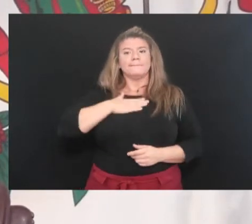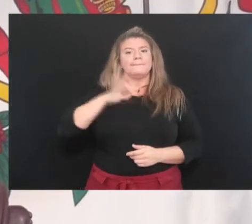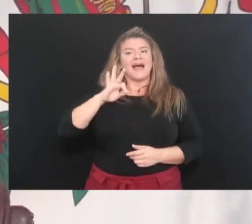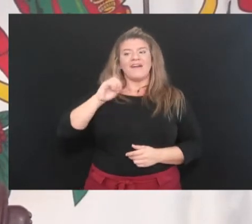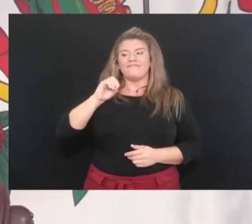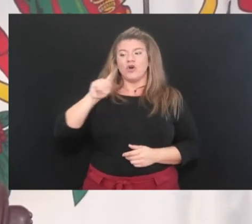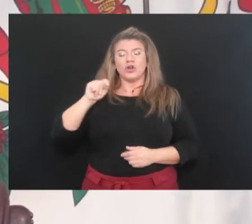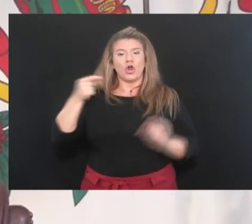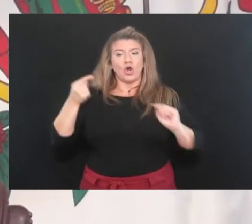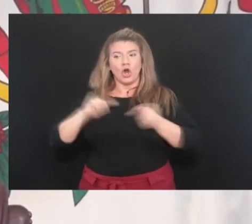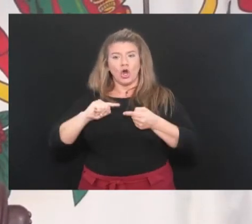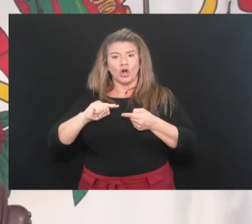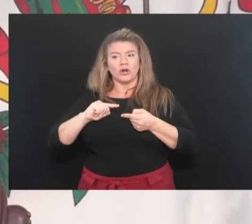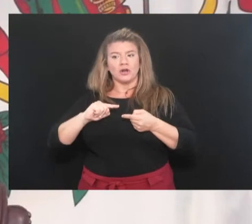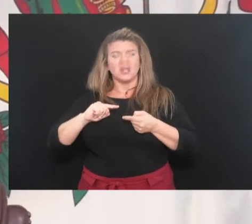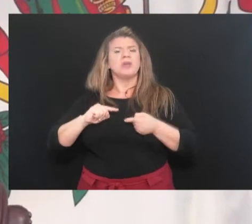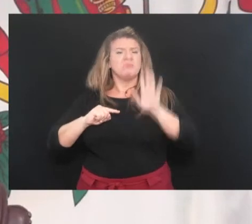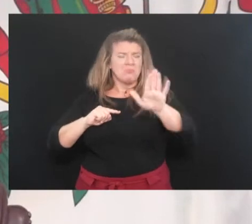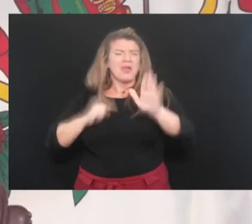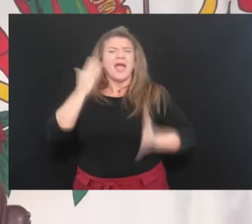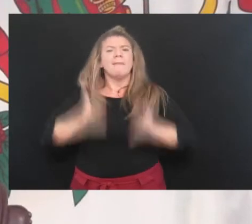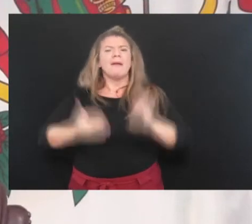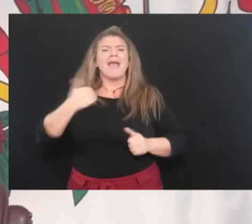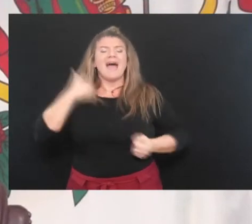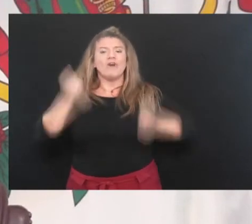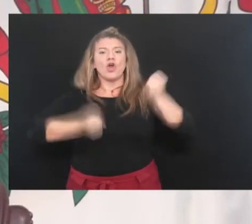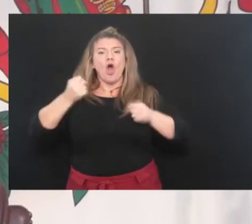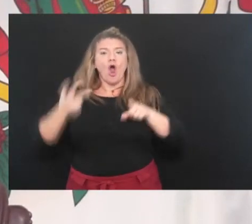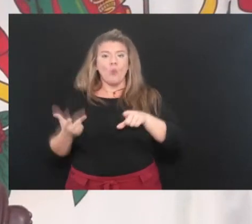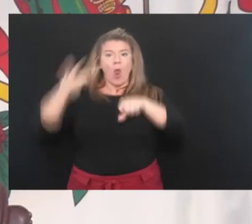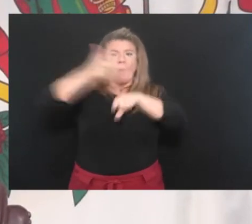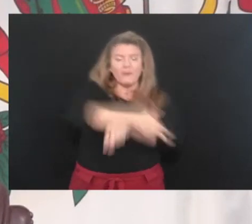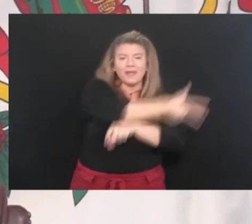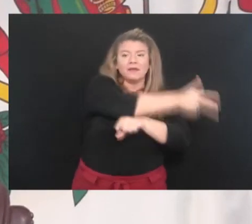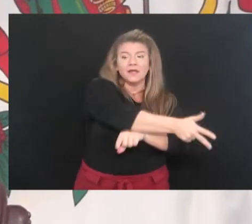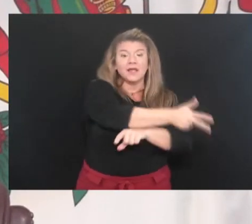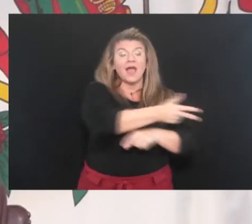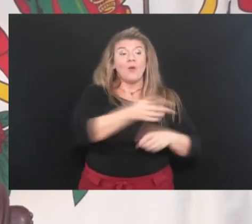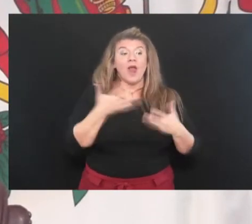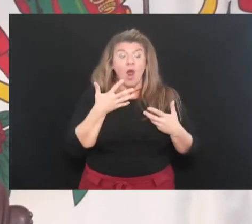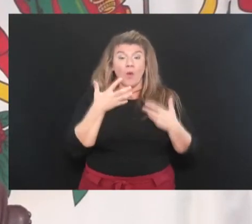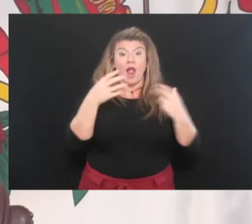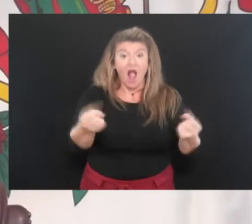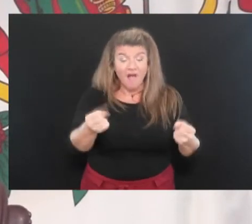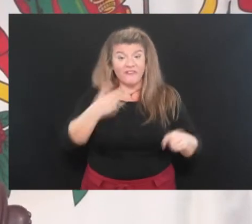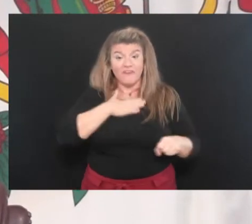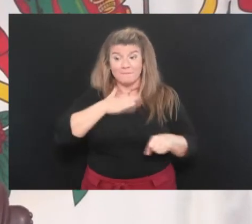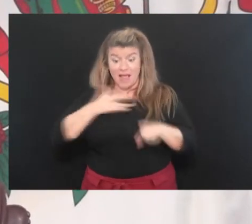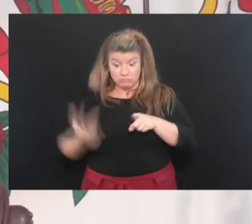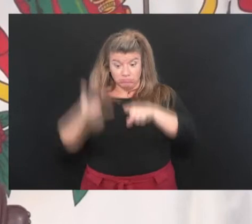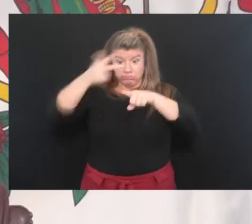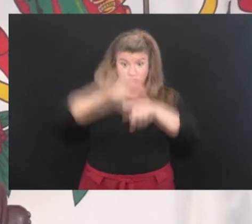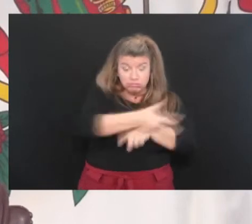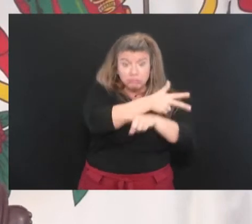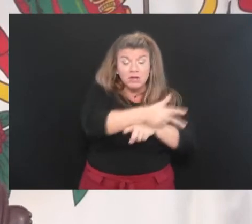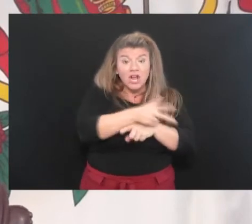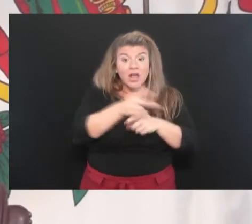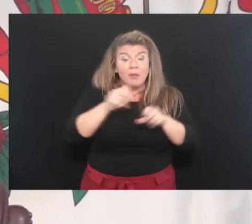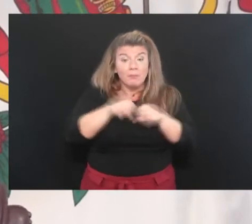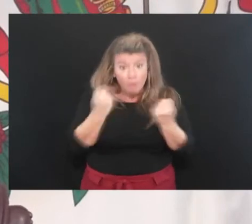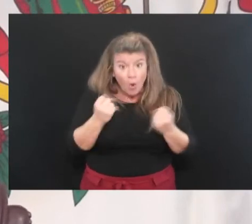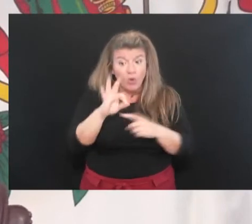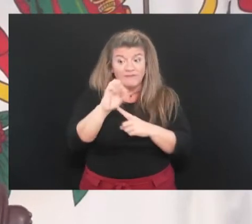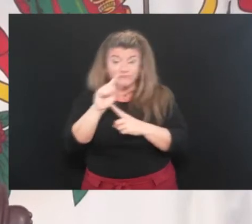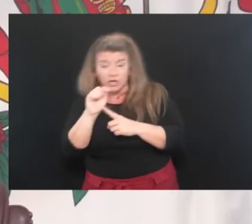do it is have the car run over my foot, and then after I recovered from my foot being broken all to pieces and everything,